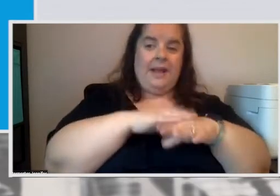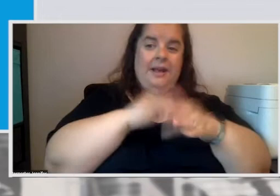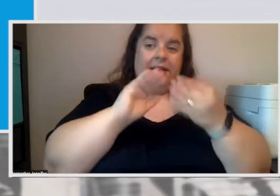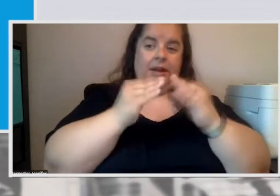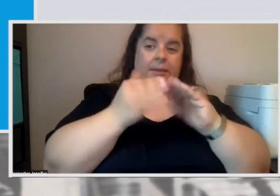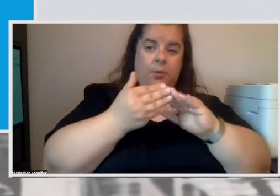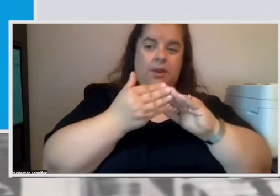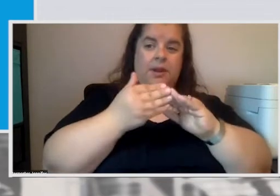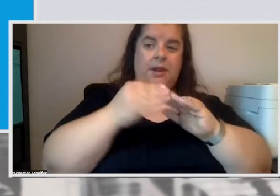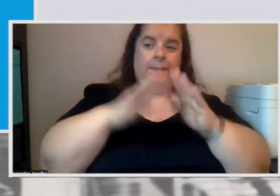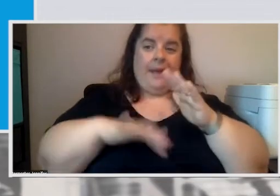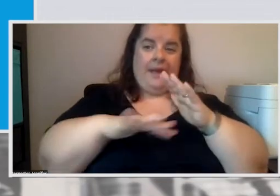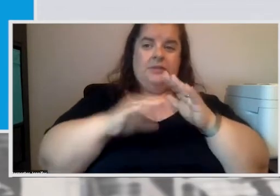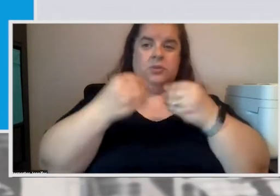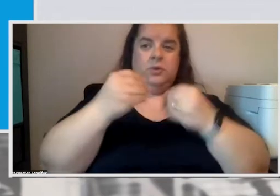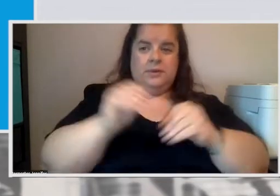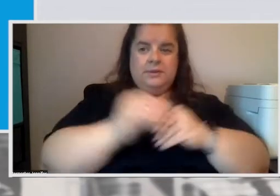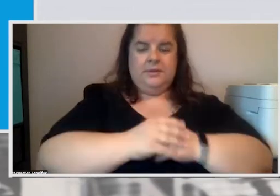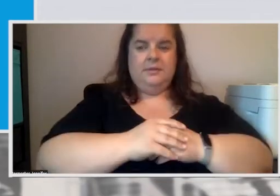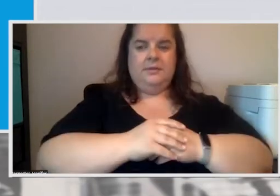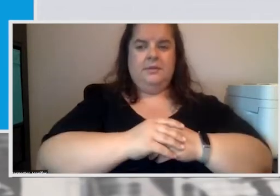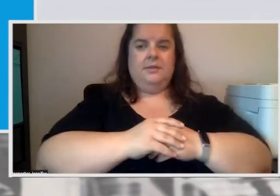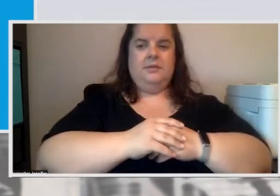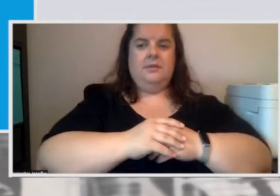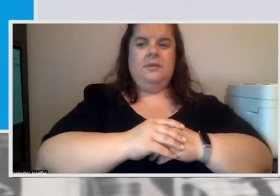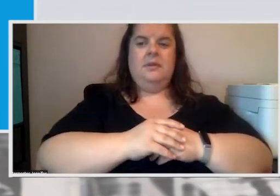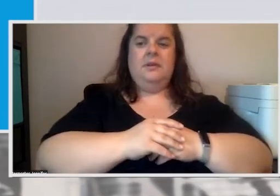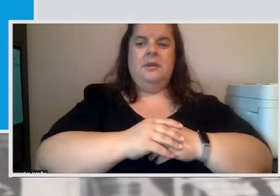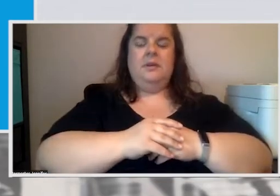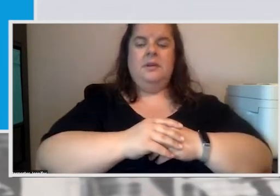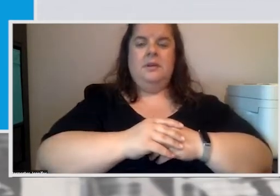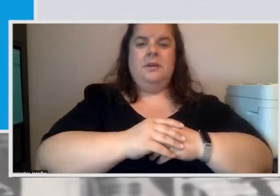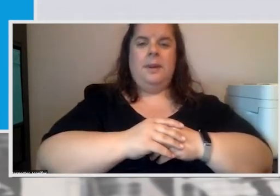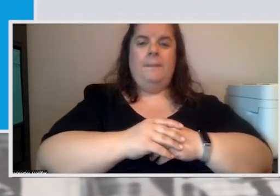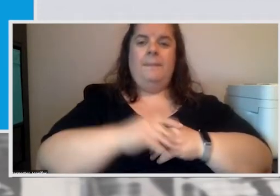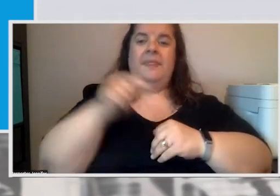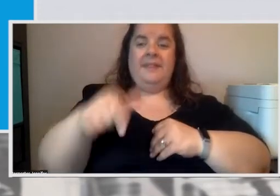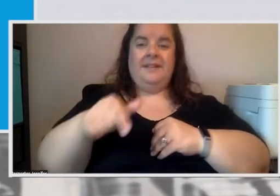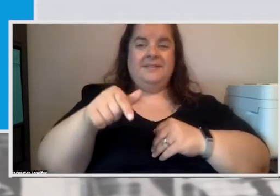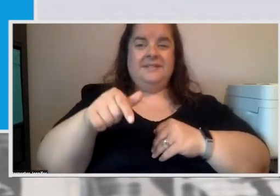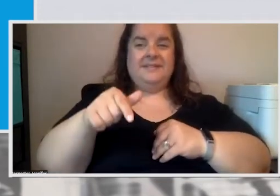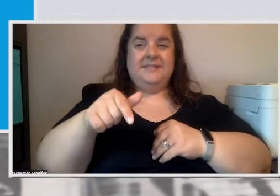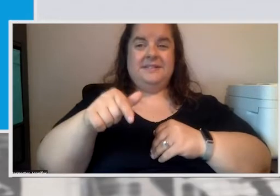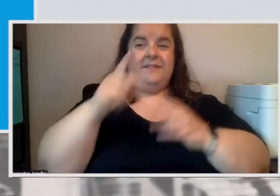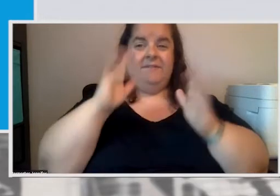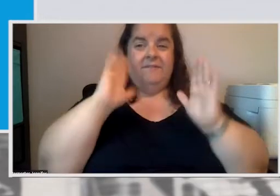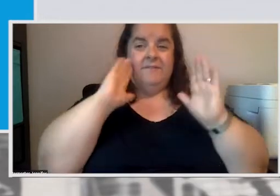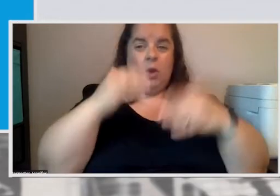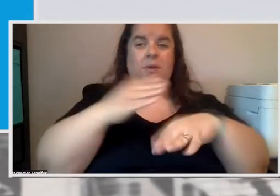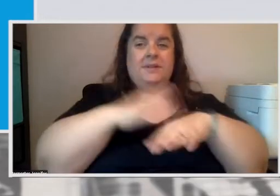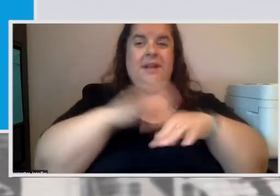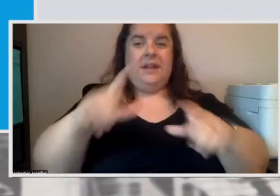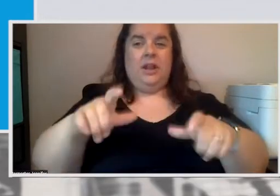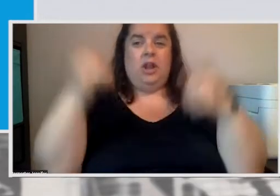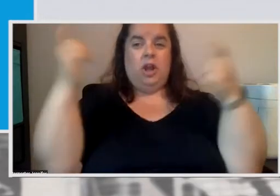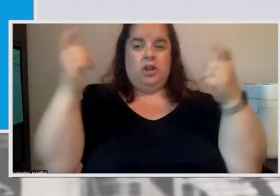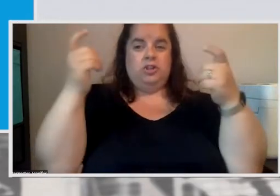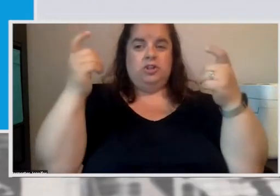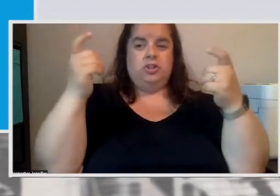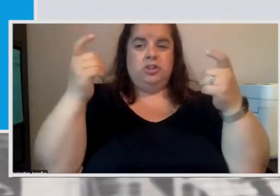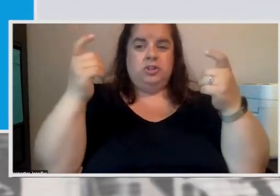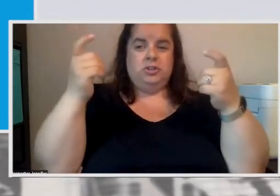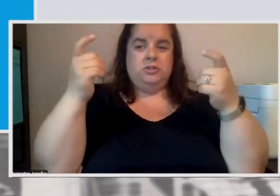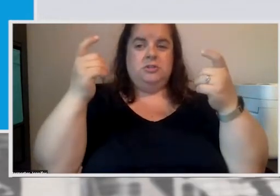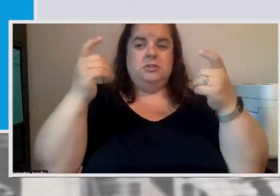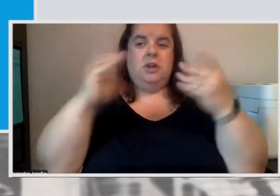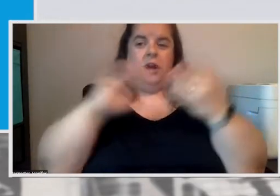to make it a little simpler. But anyway, this is focused traditionally on on community